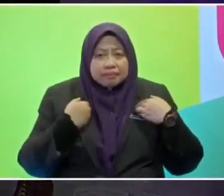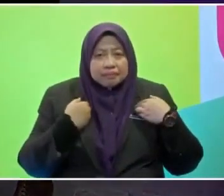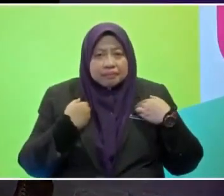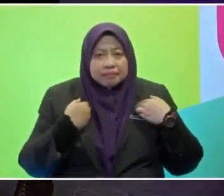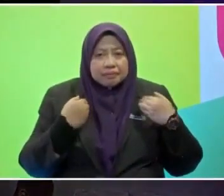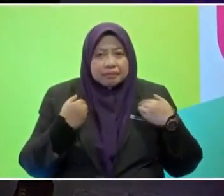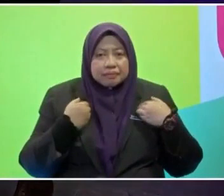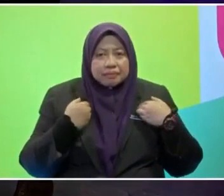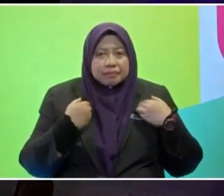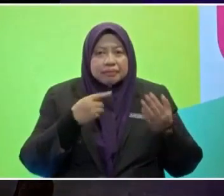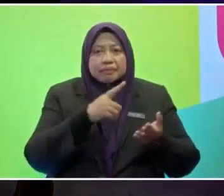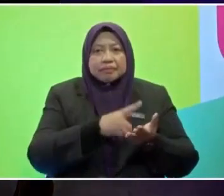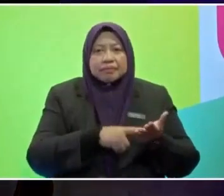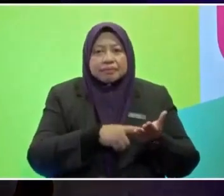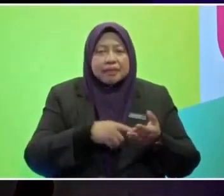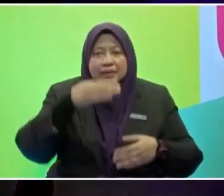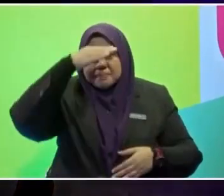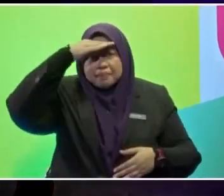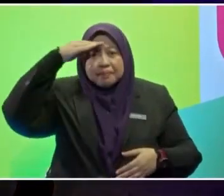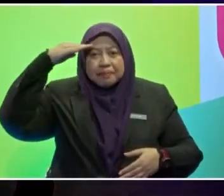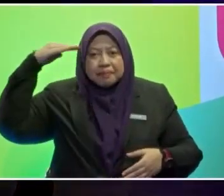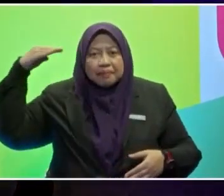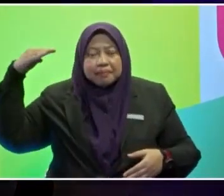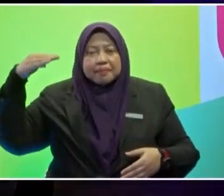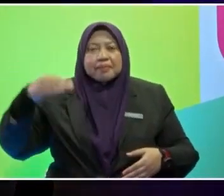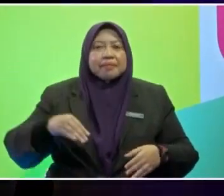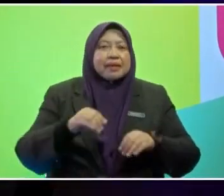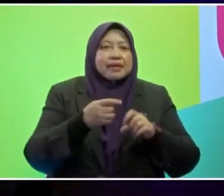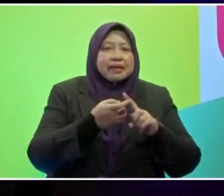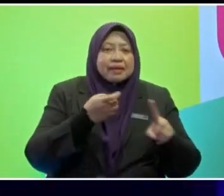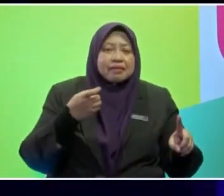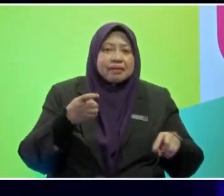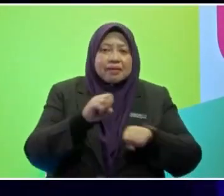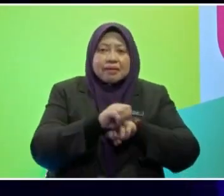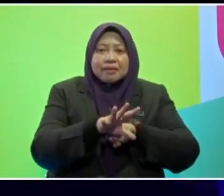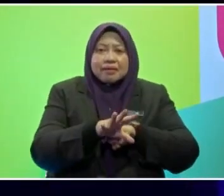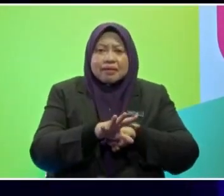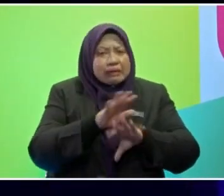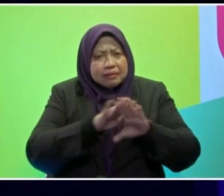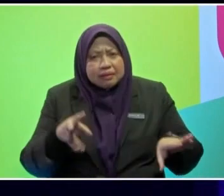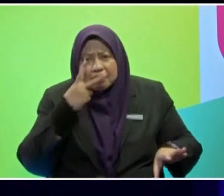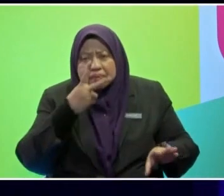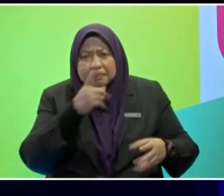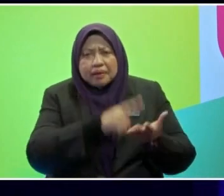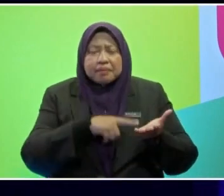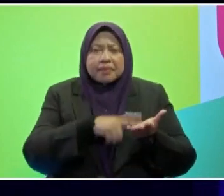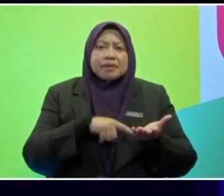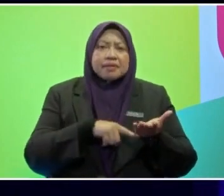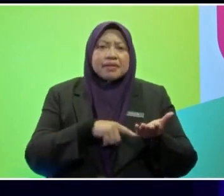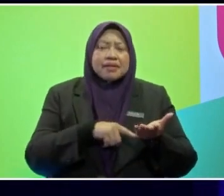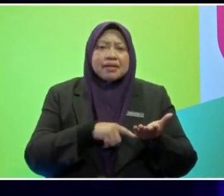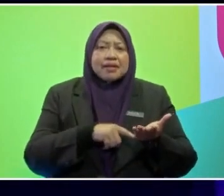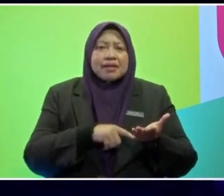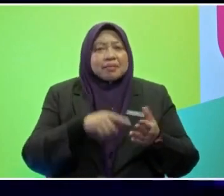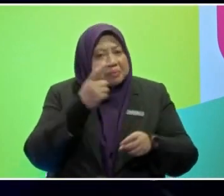Is there any, what do you call, shadow appearing on the screen or light appearing on the screen? Mr. Quek, I don't see anything. Yes,